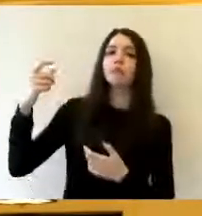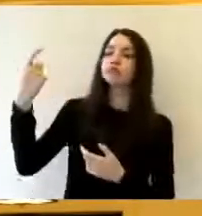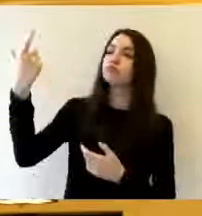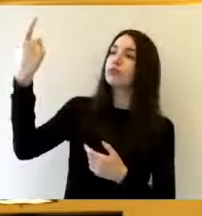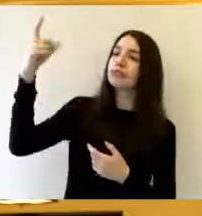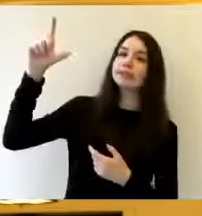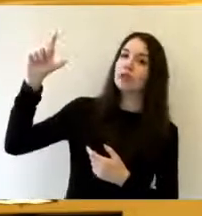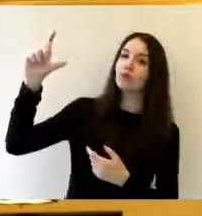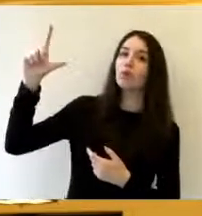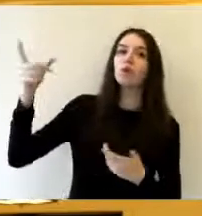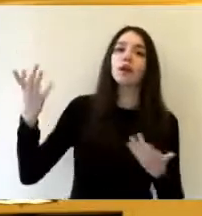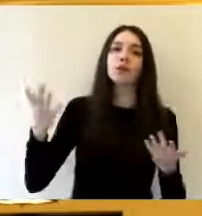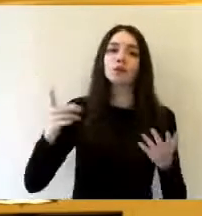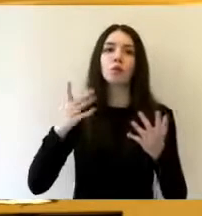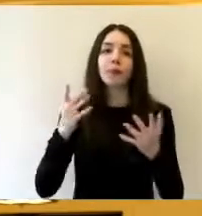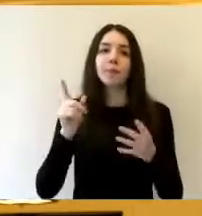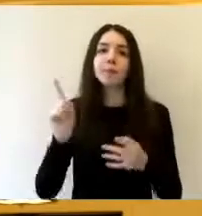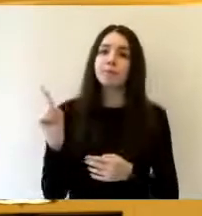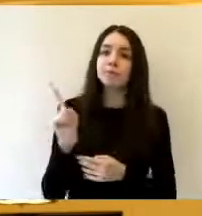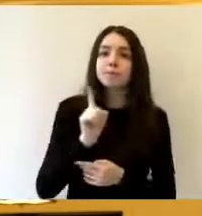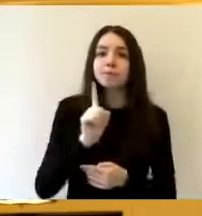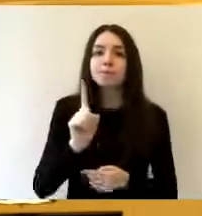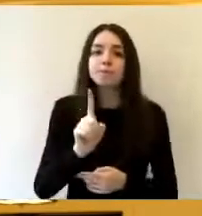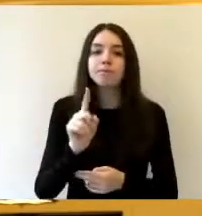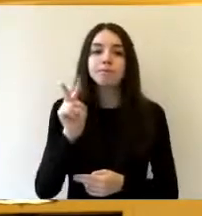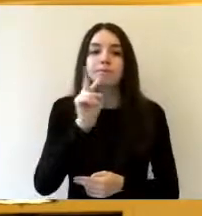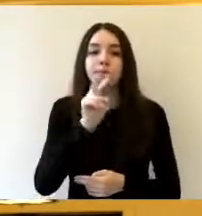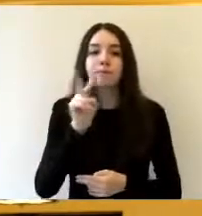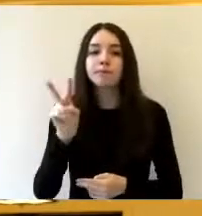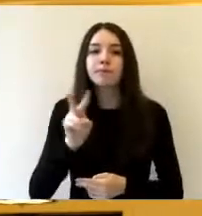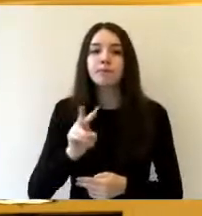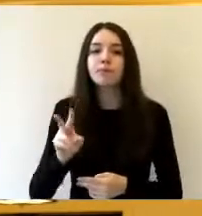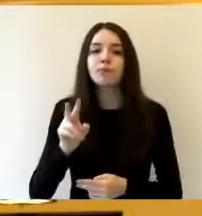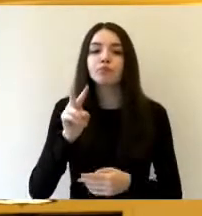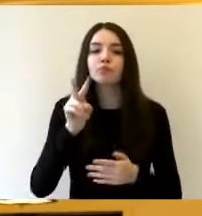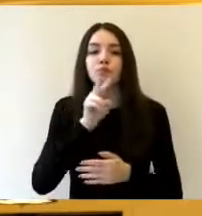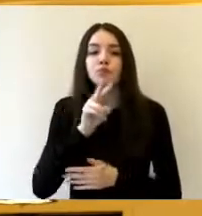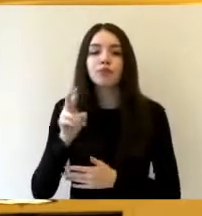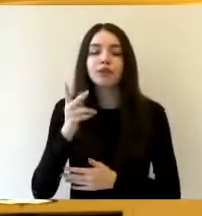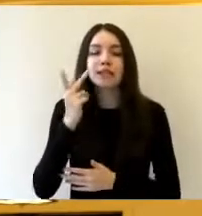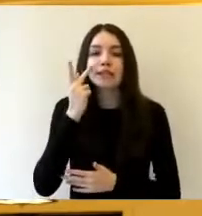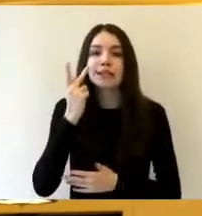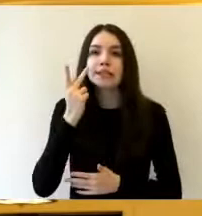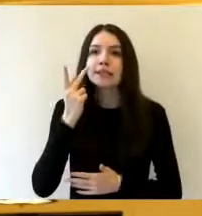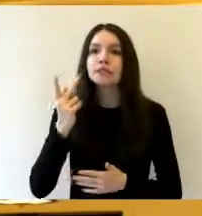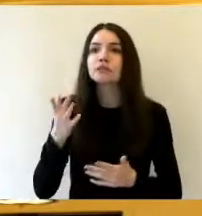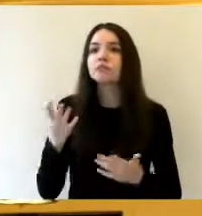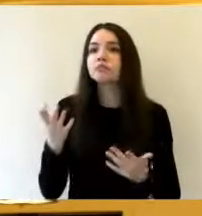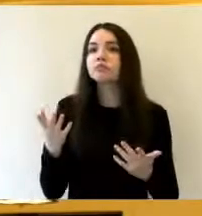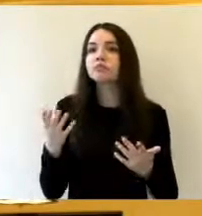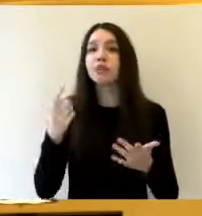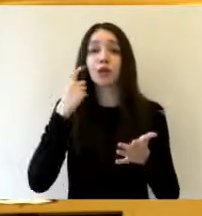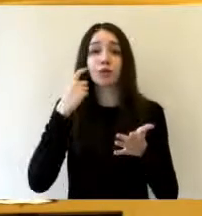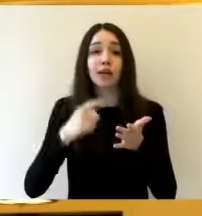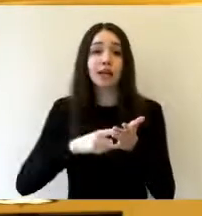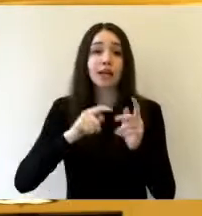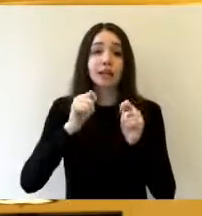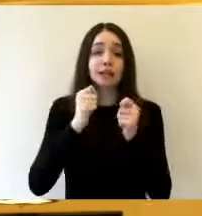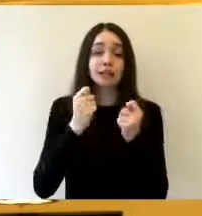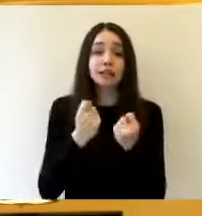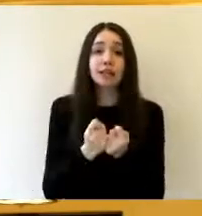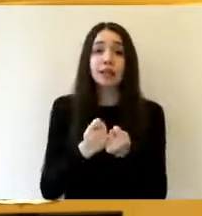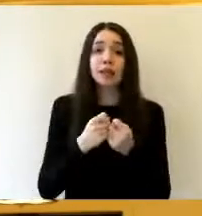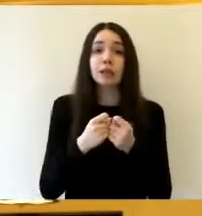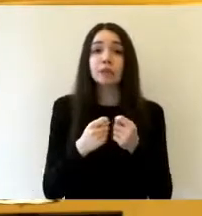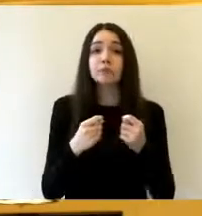Monument. Look a little deeper and realize that there were teams of construction workers and artisans and carvers in